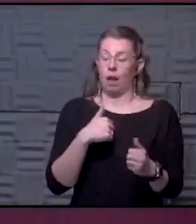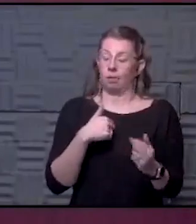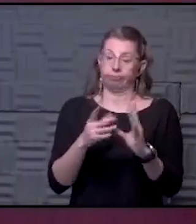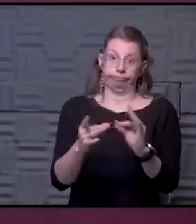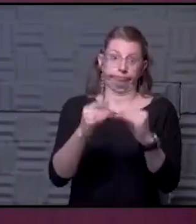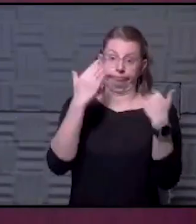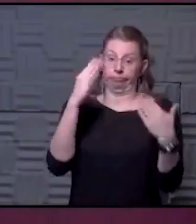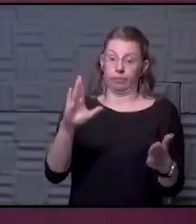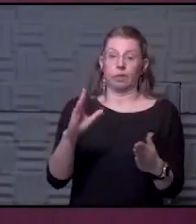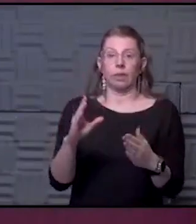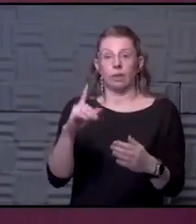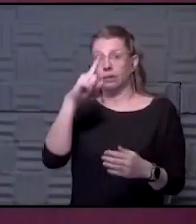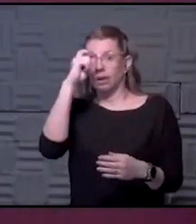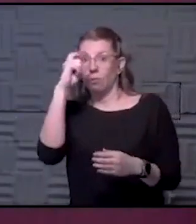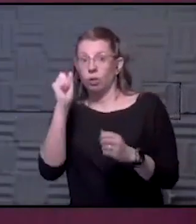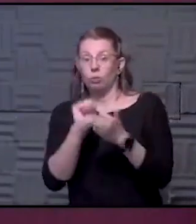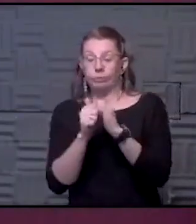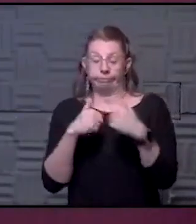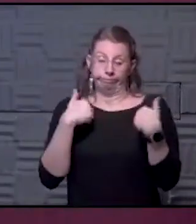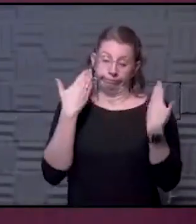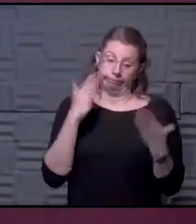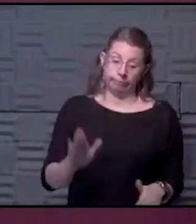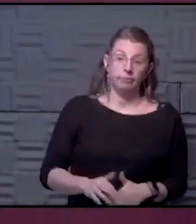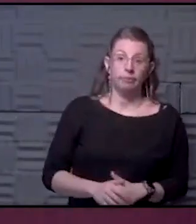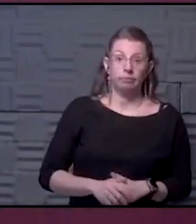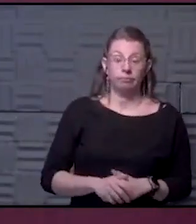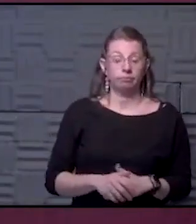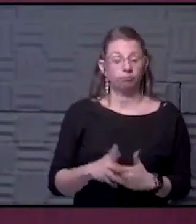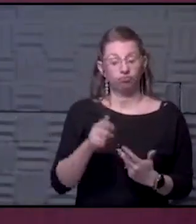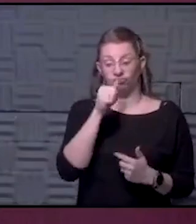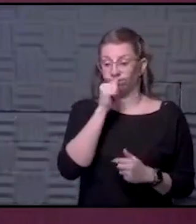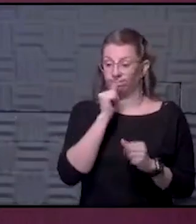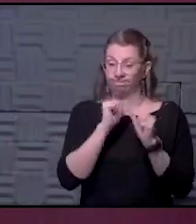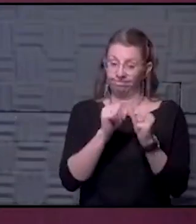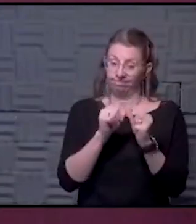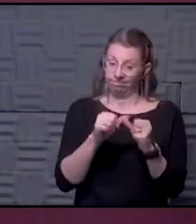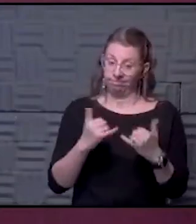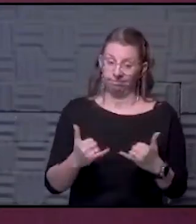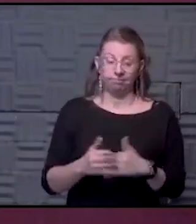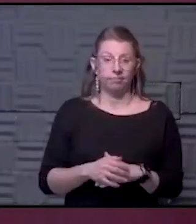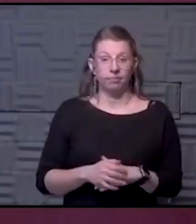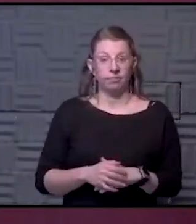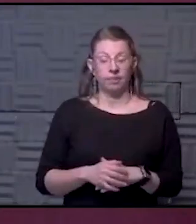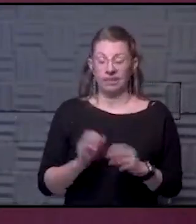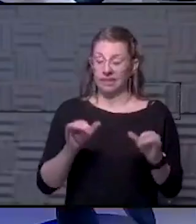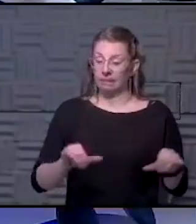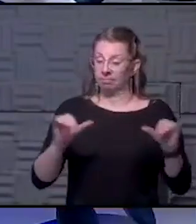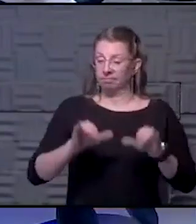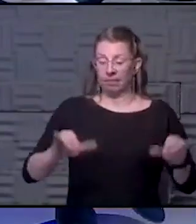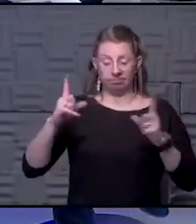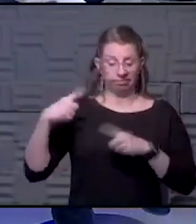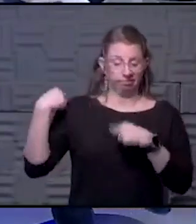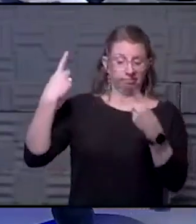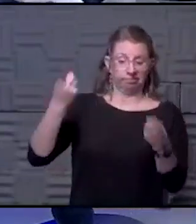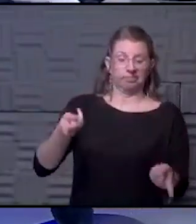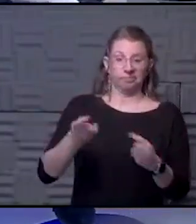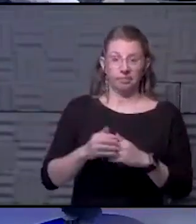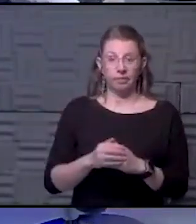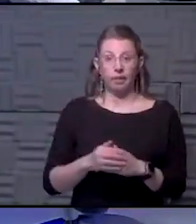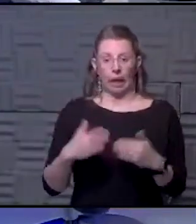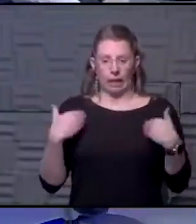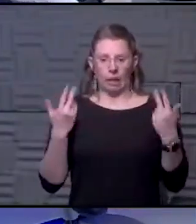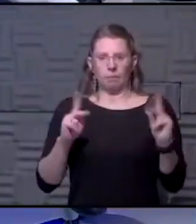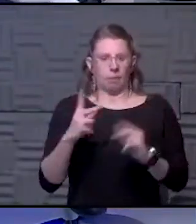about summer sport? We don't know. Yeah, we just, right now, let's just keep doing. And that's been the story all And I think that along is with the COVID. story because Yeah, you're we not don't going know. to get all these young